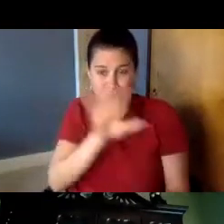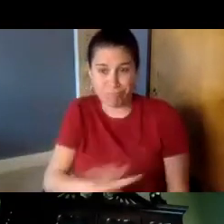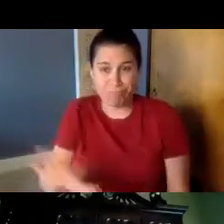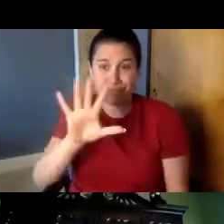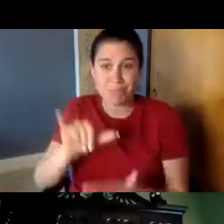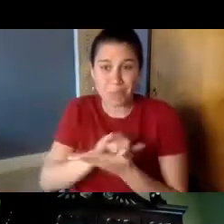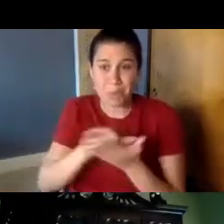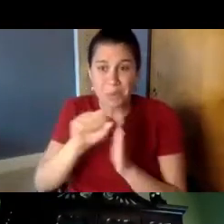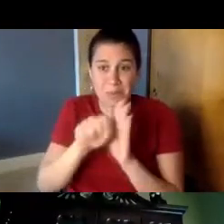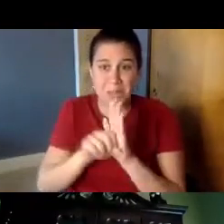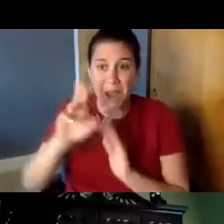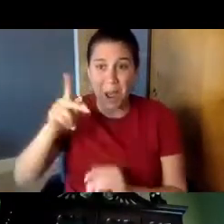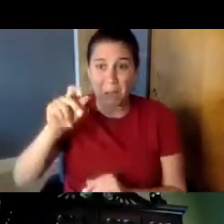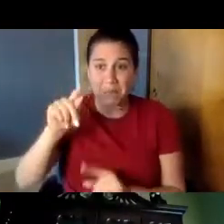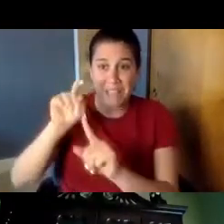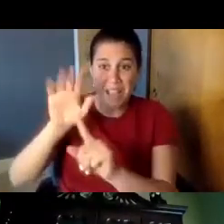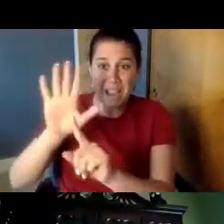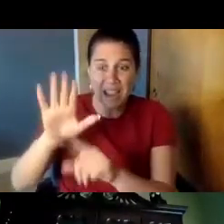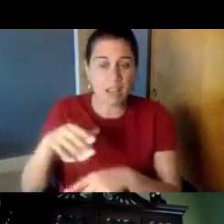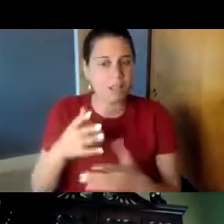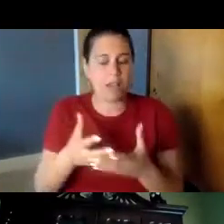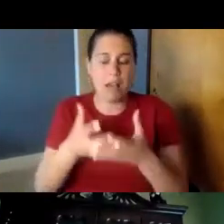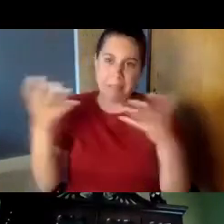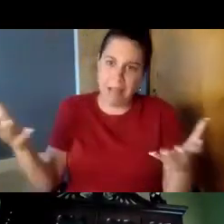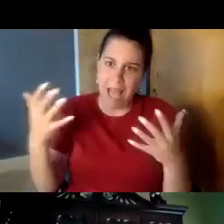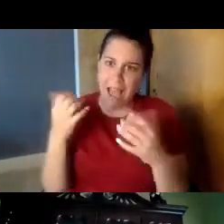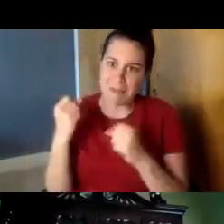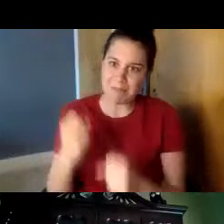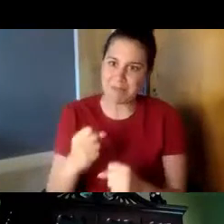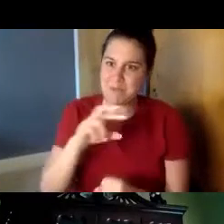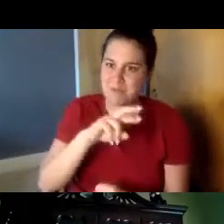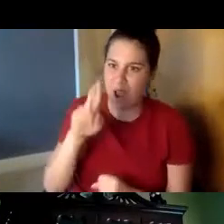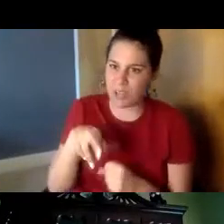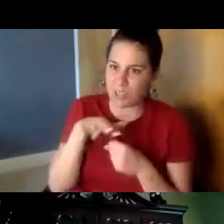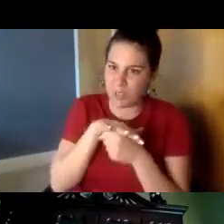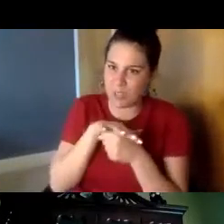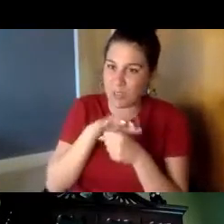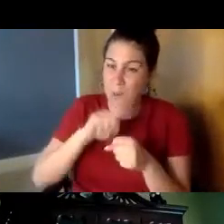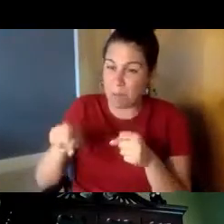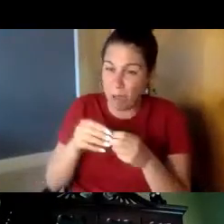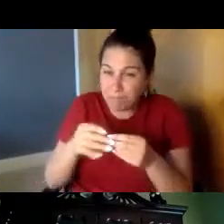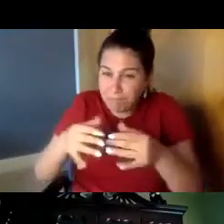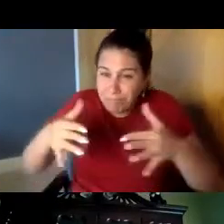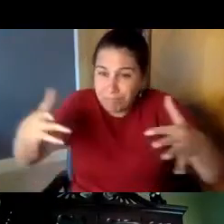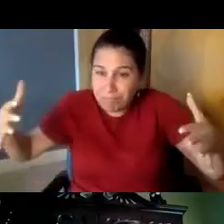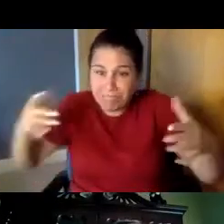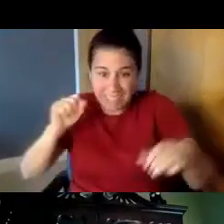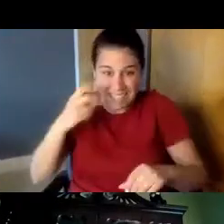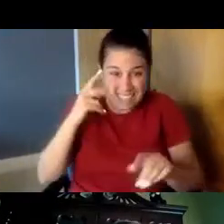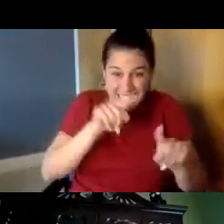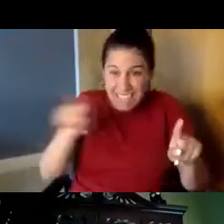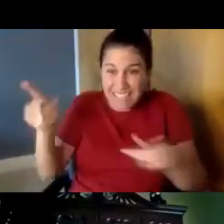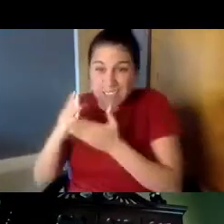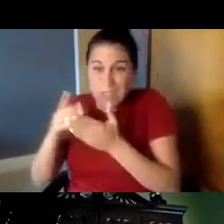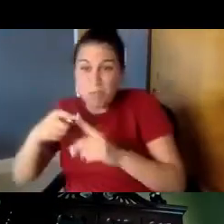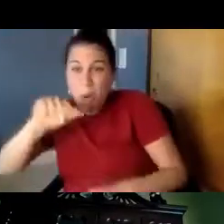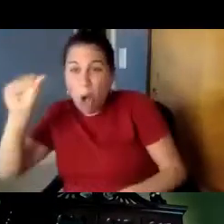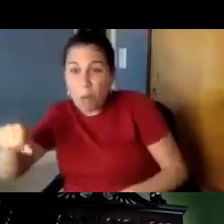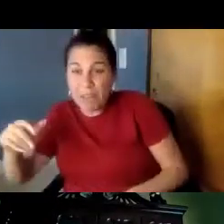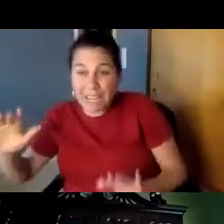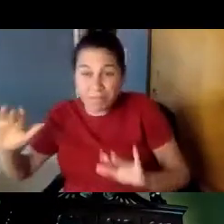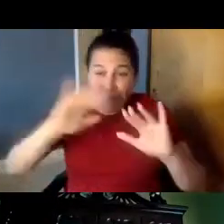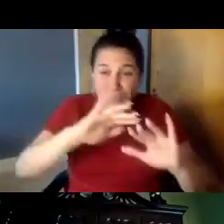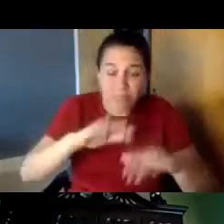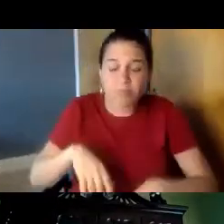York. A big concentration from Rochester, obviously, but really stretching all the way out to Albany. We also looked at who comes